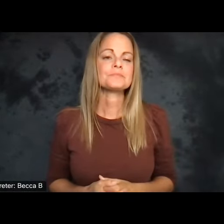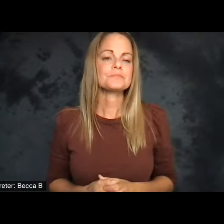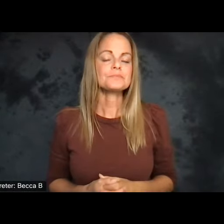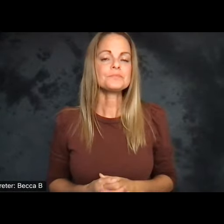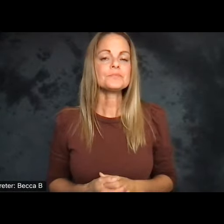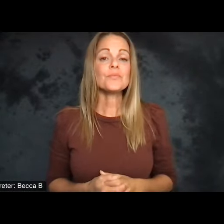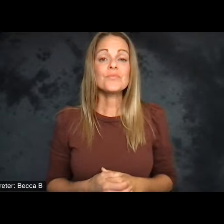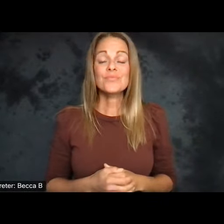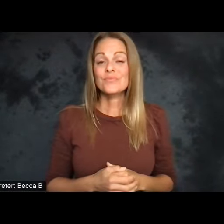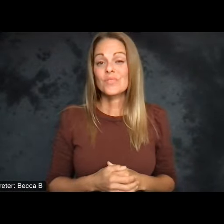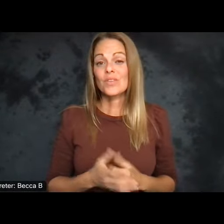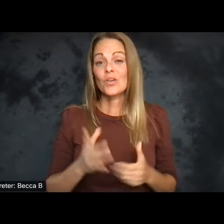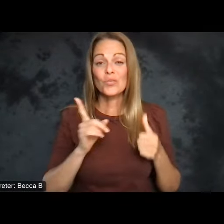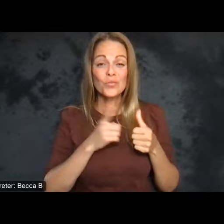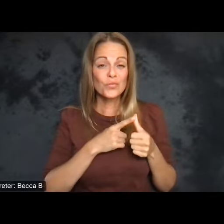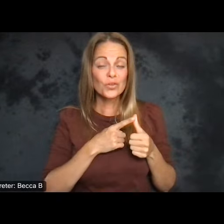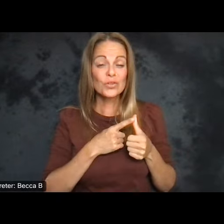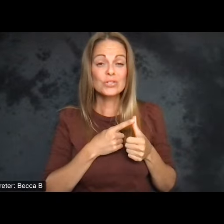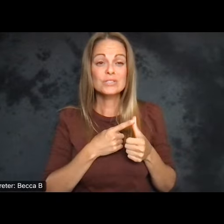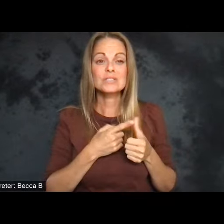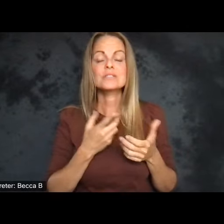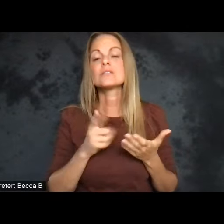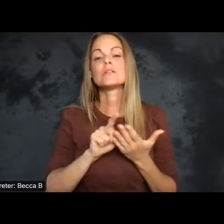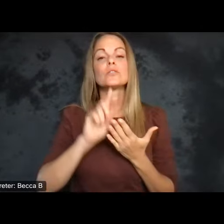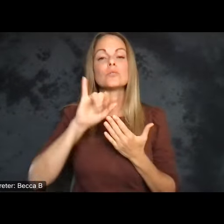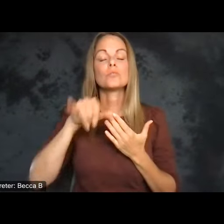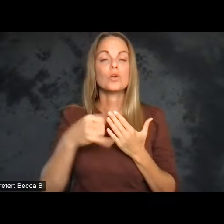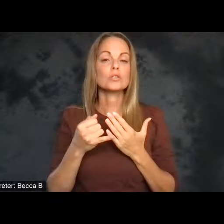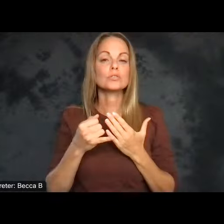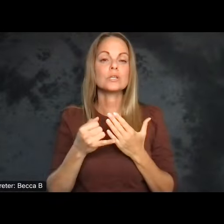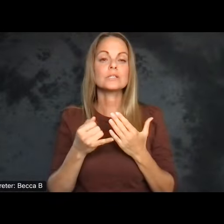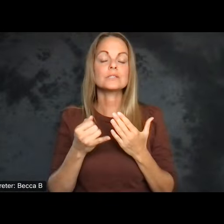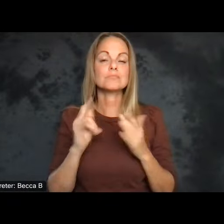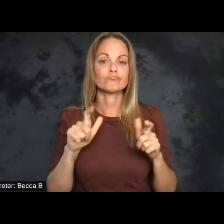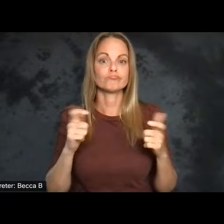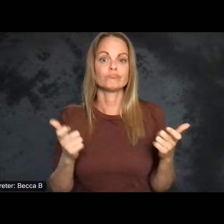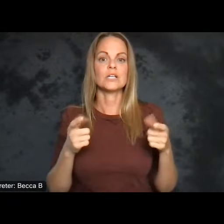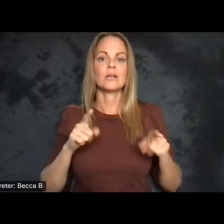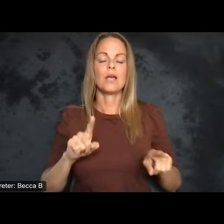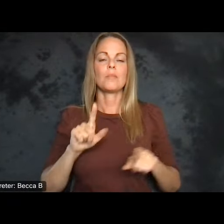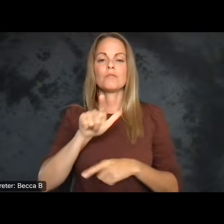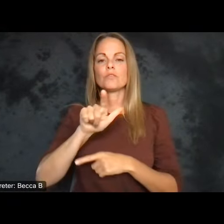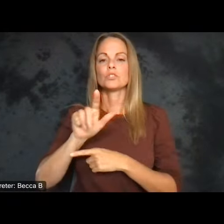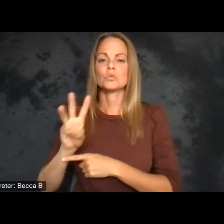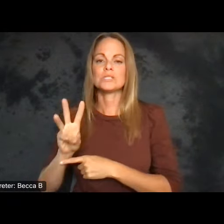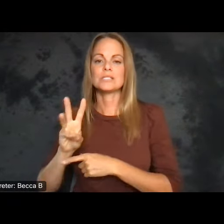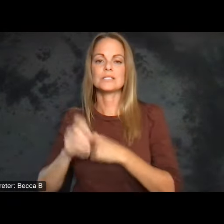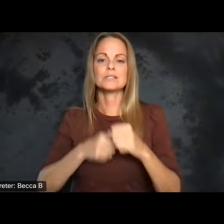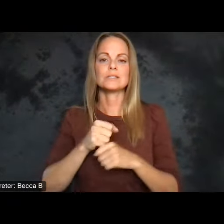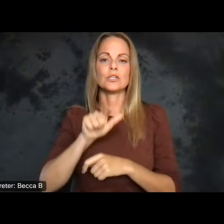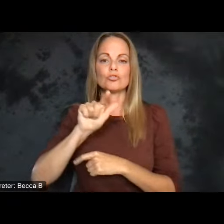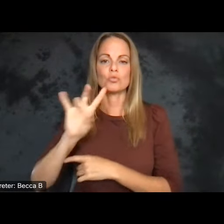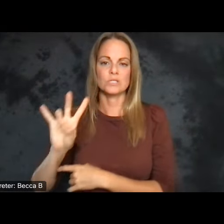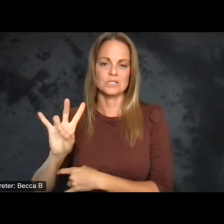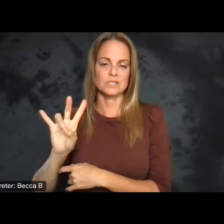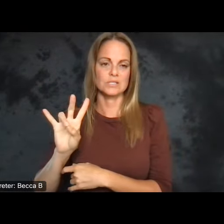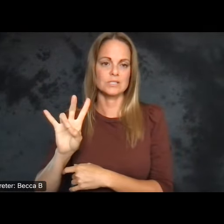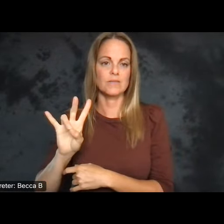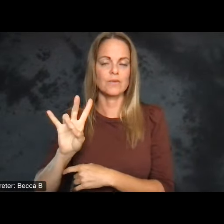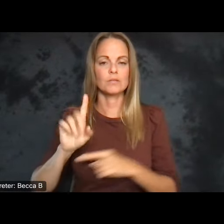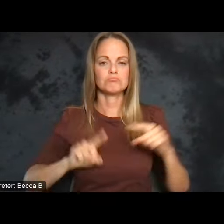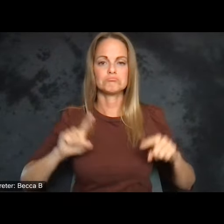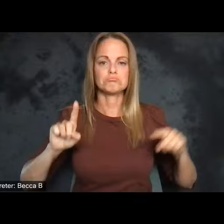I wanted to I'll touch on the projects, some of the major projects that are going on in 26 and 27, each of the various